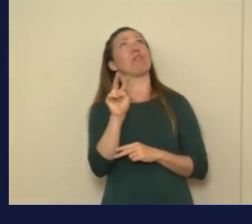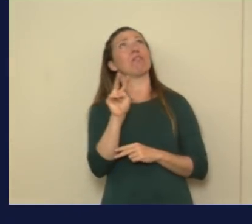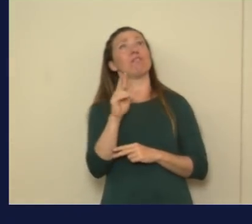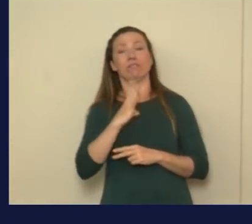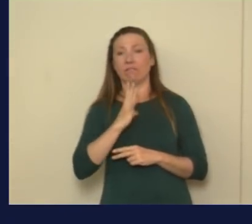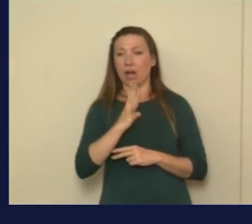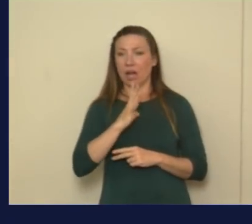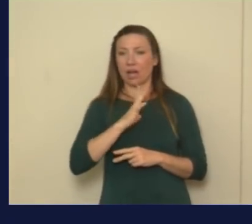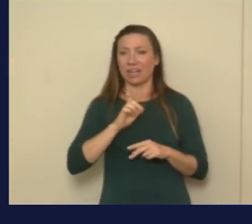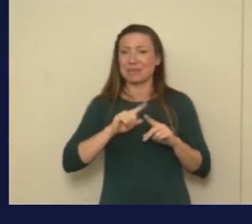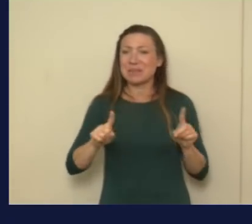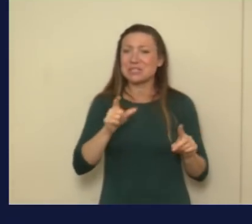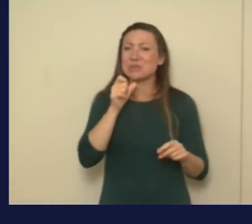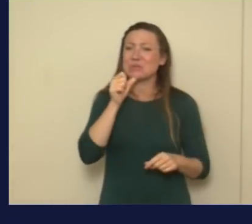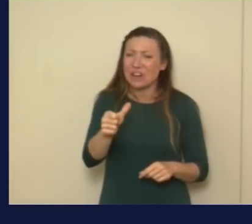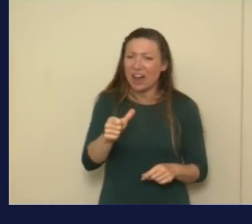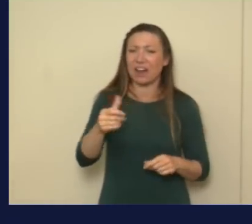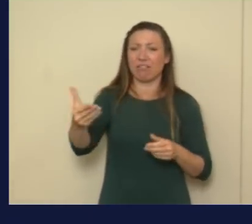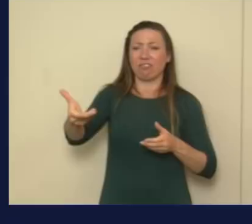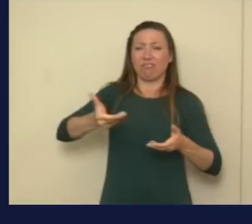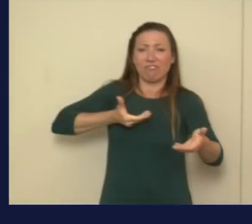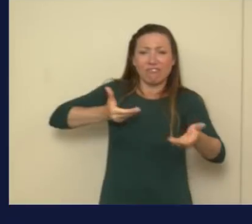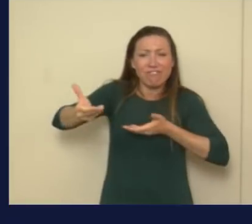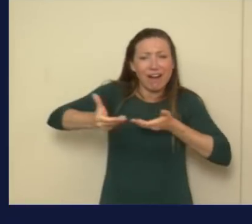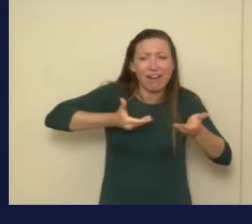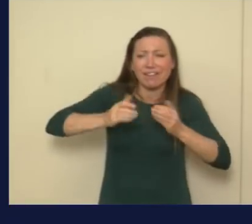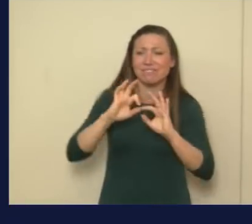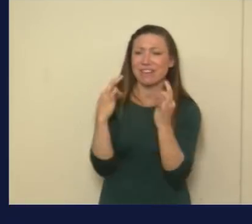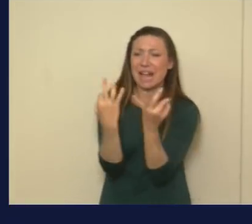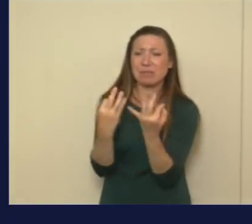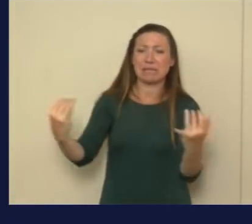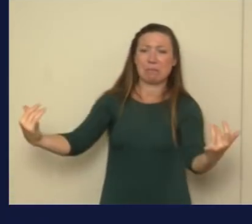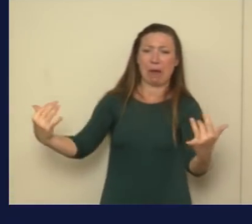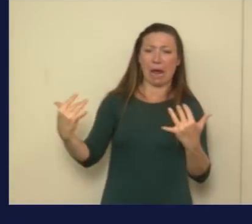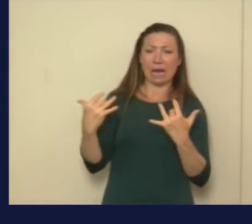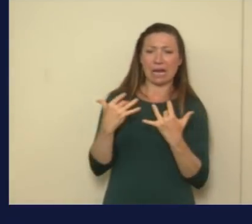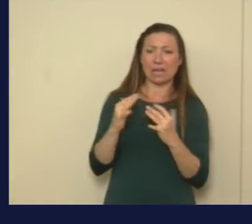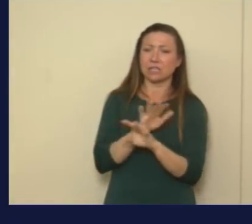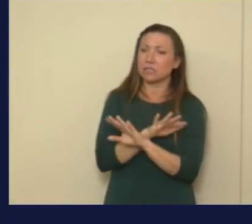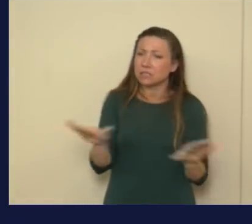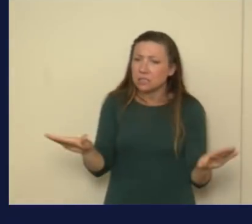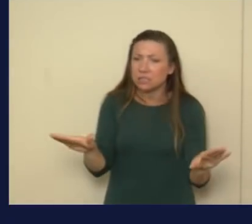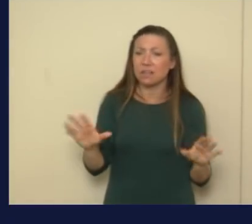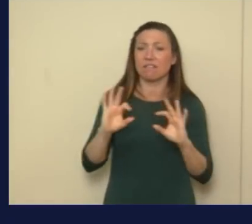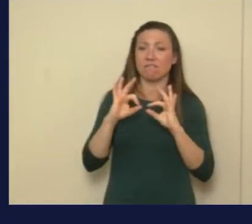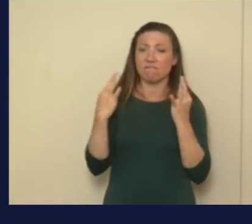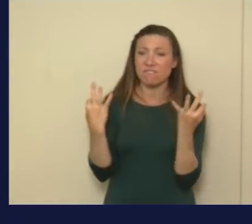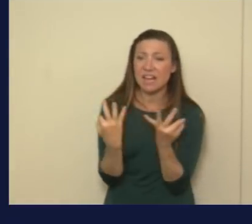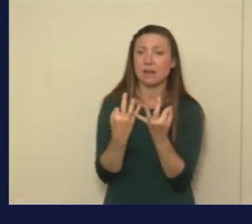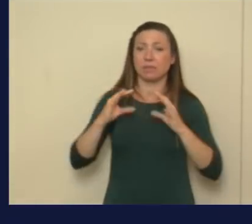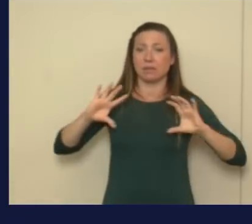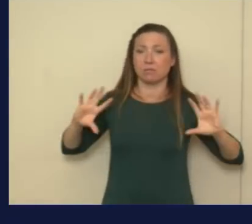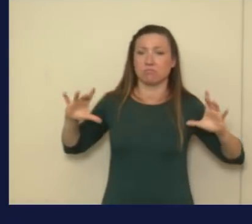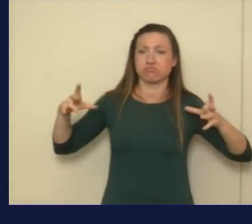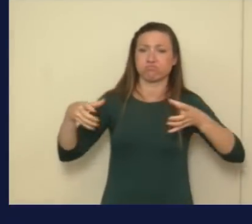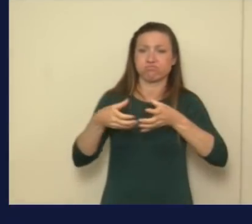gatherings are a contributing factor to the increase in spread. Do it at home.